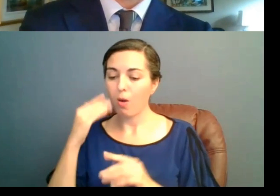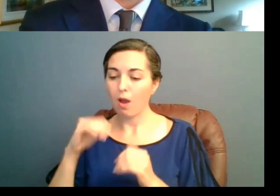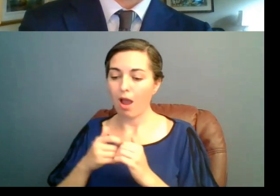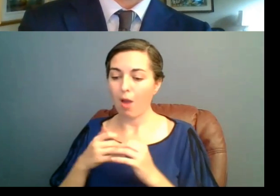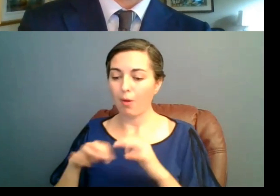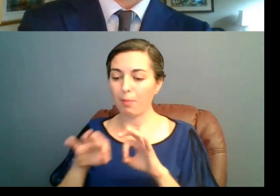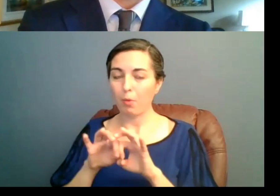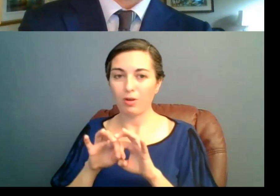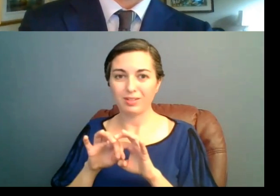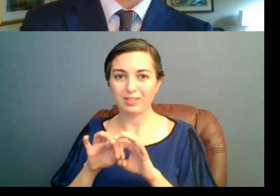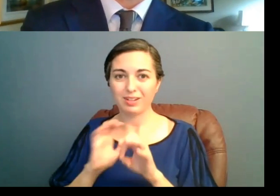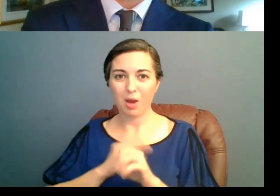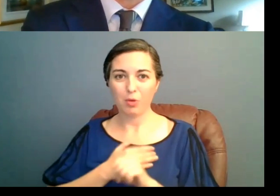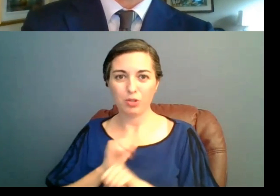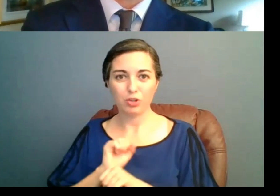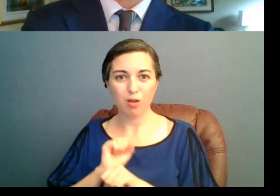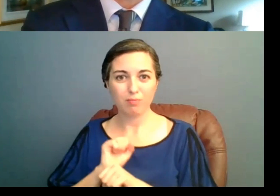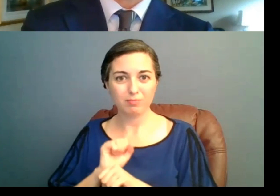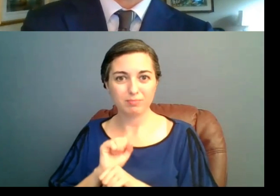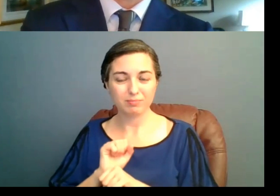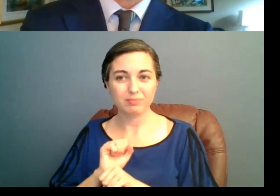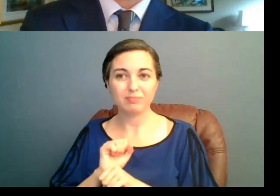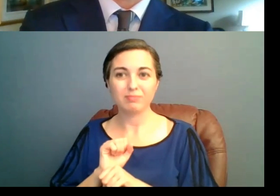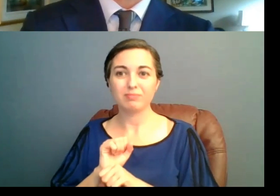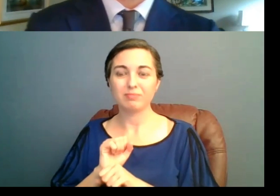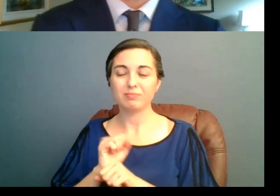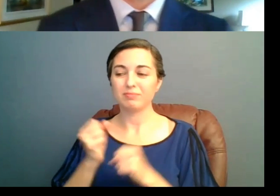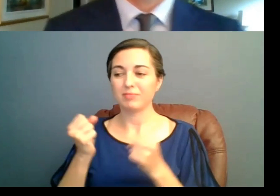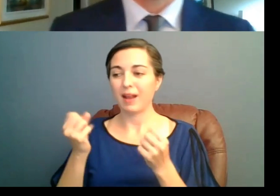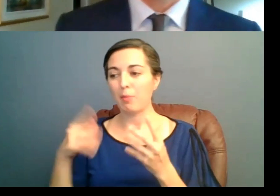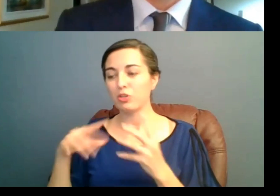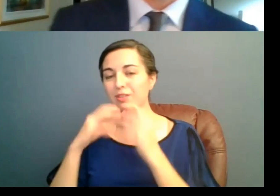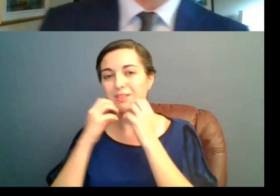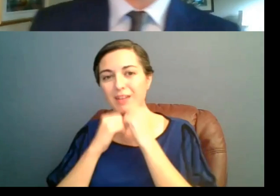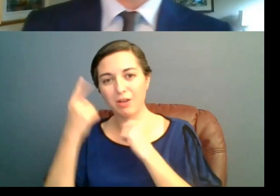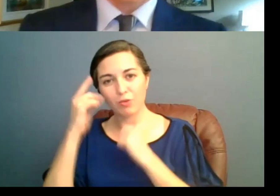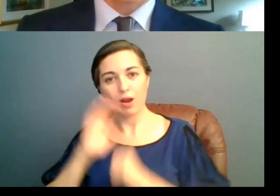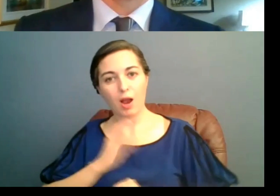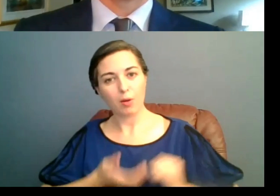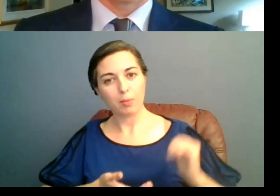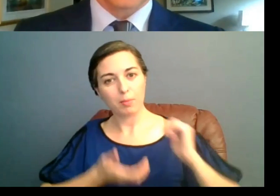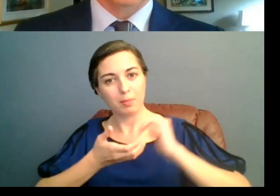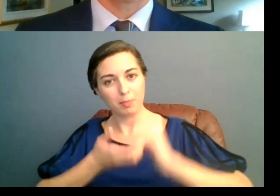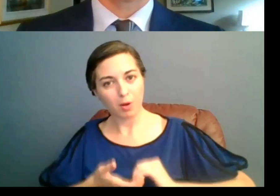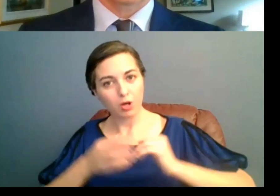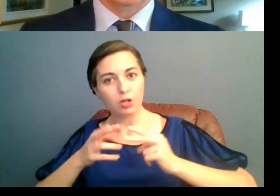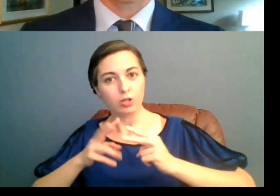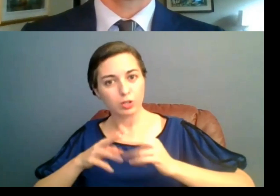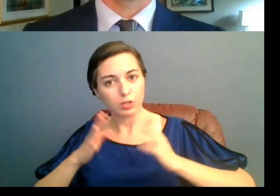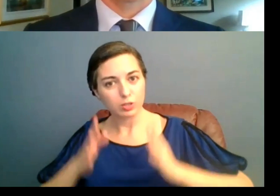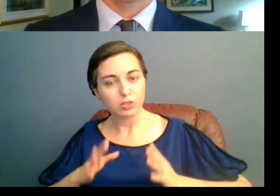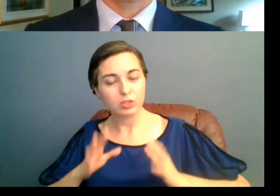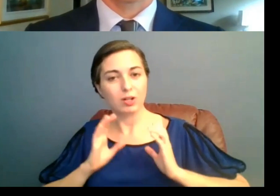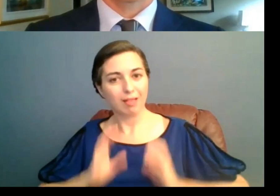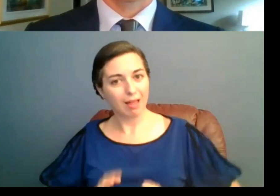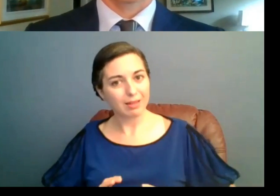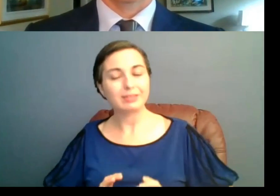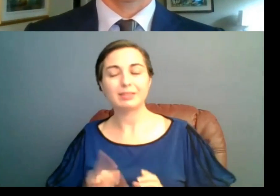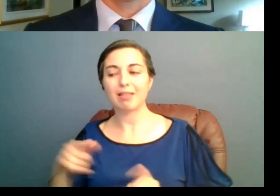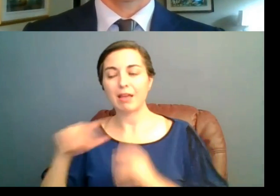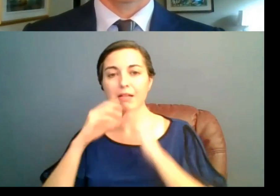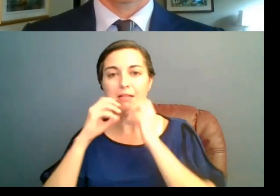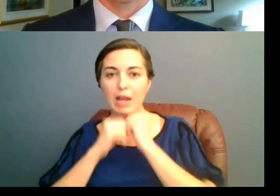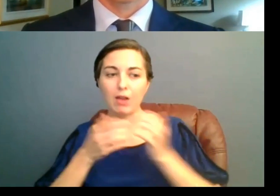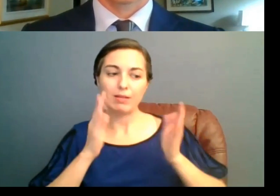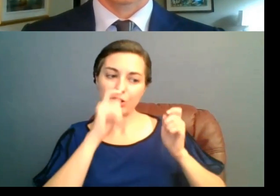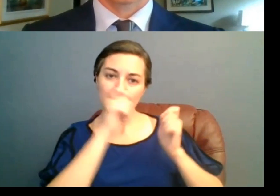is and how much they, care for our partners and our clients, and the attention to detail that they give to